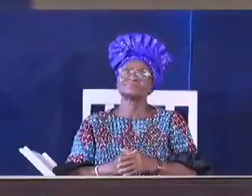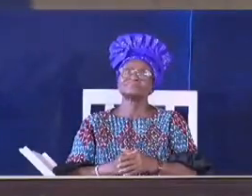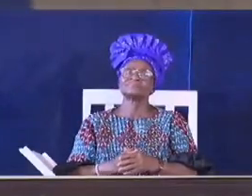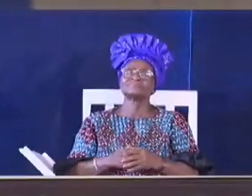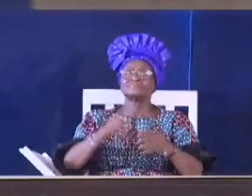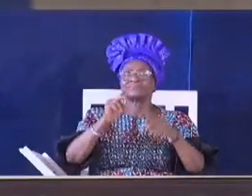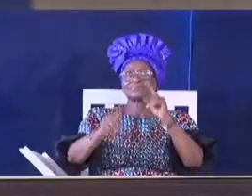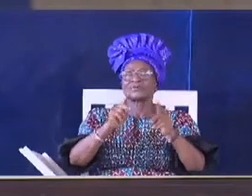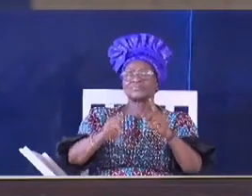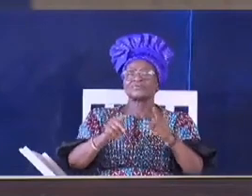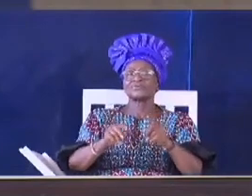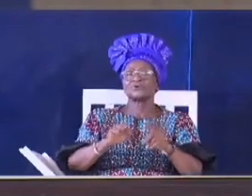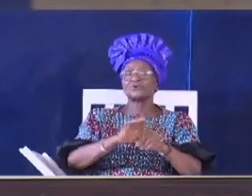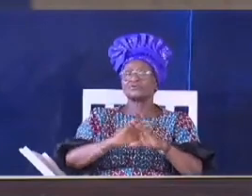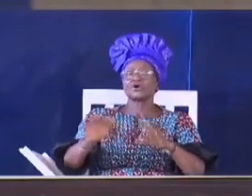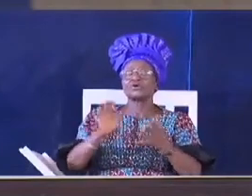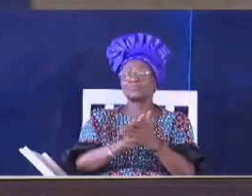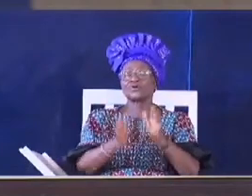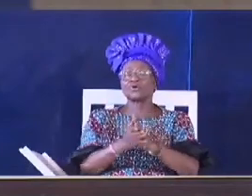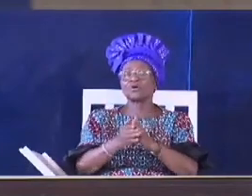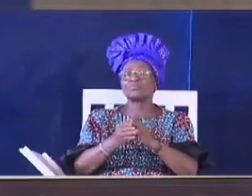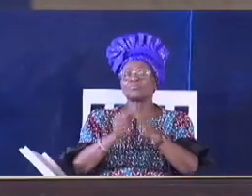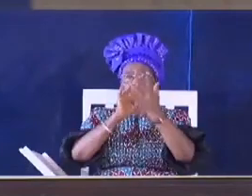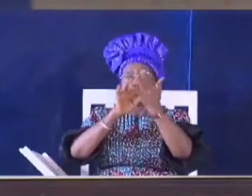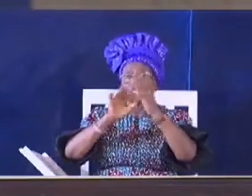People don't become hopeless overnight.